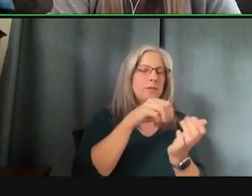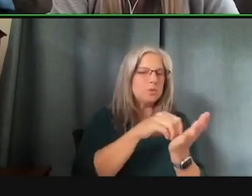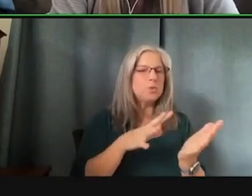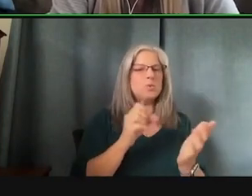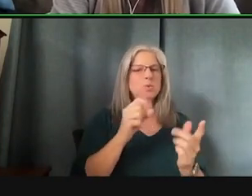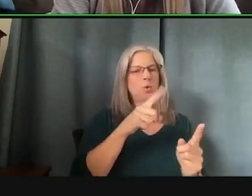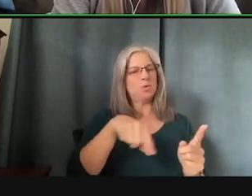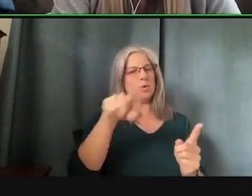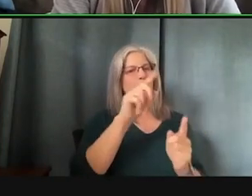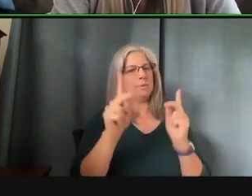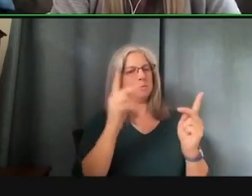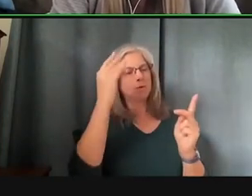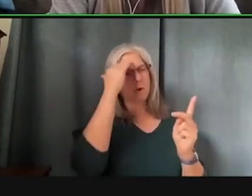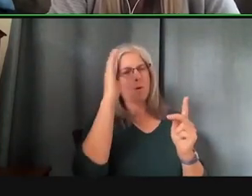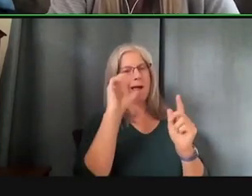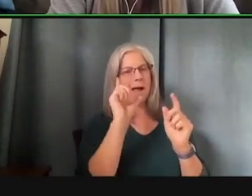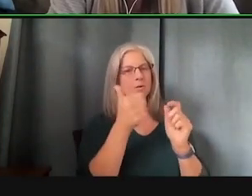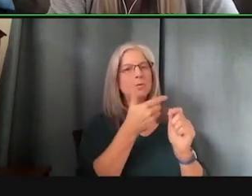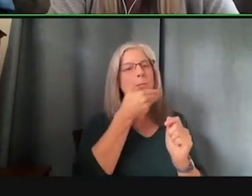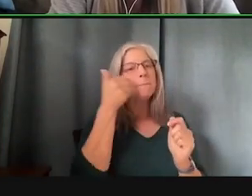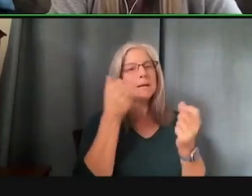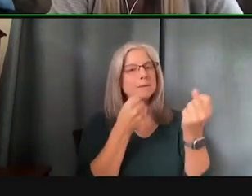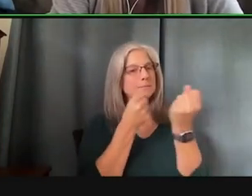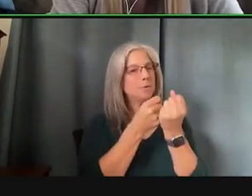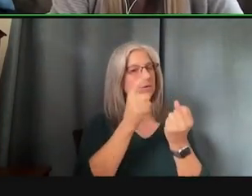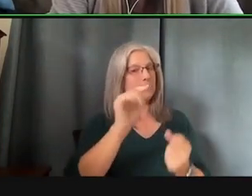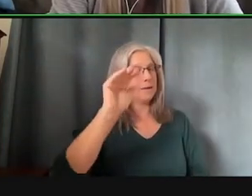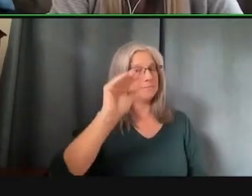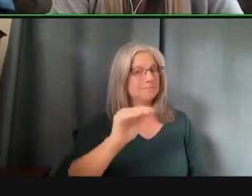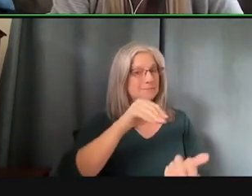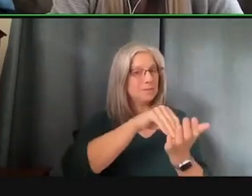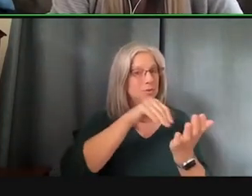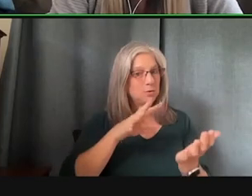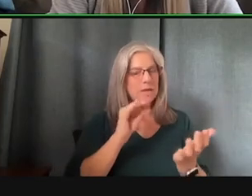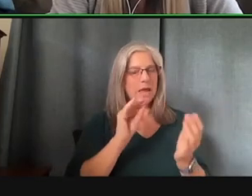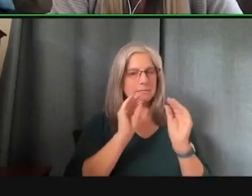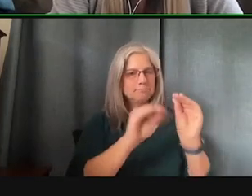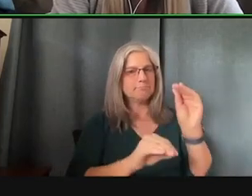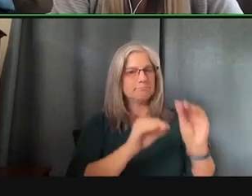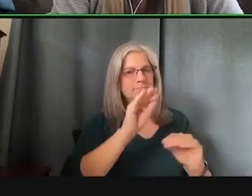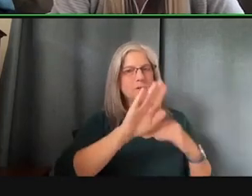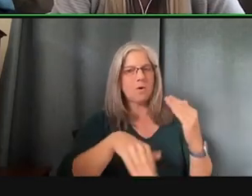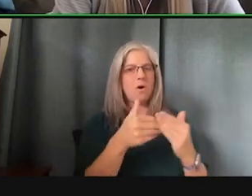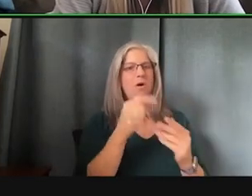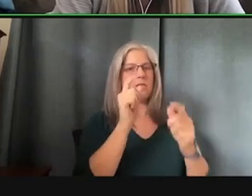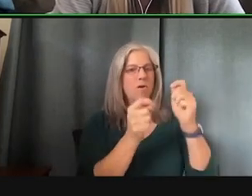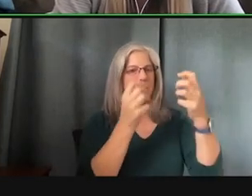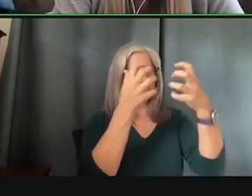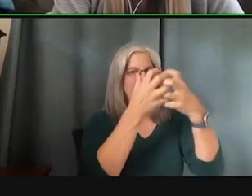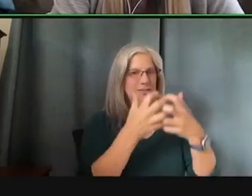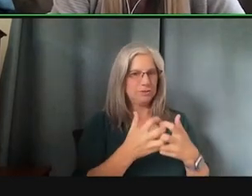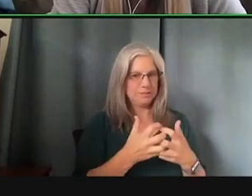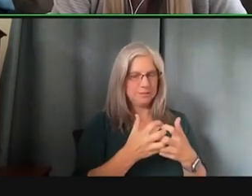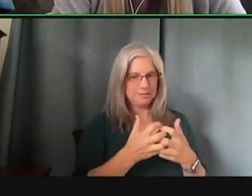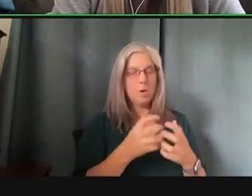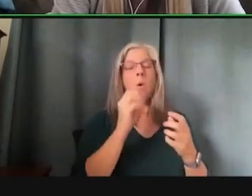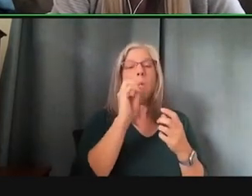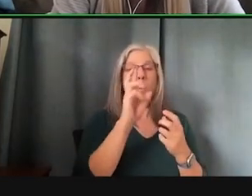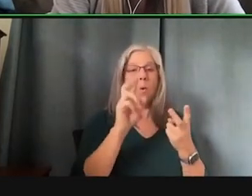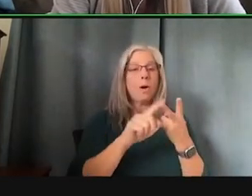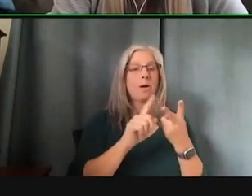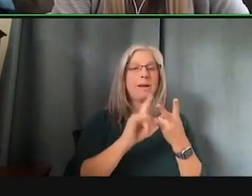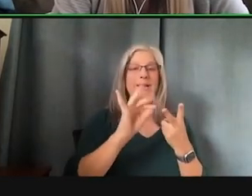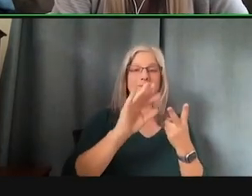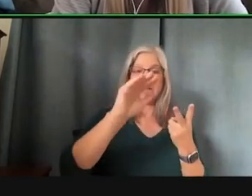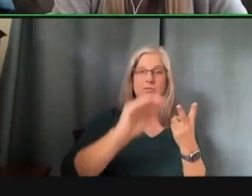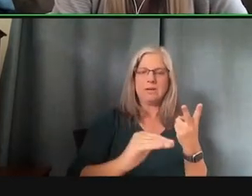how to appropriately support that student and implement all of their accommodations. Or if that student